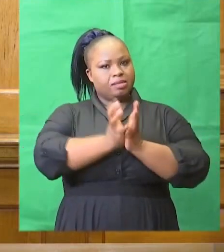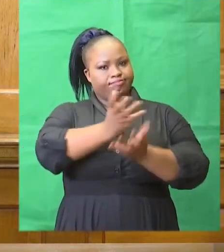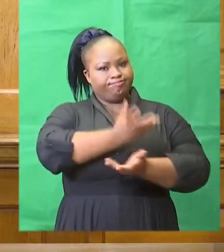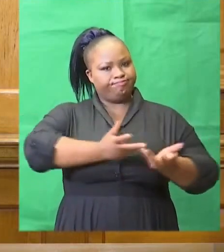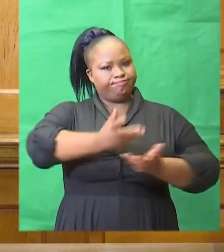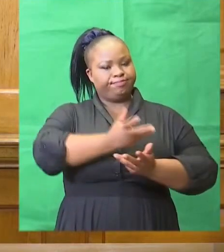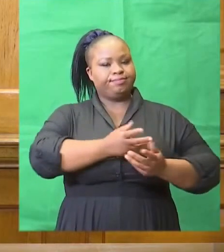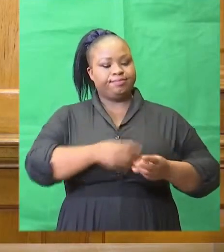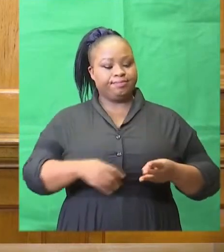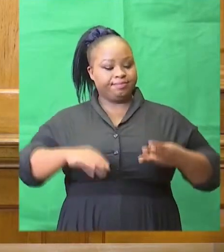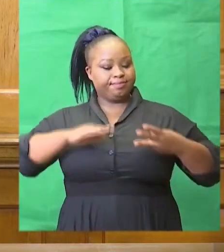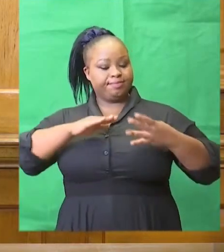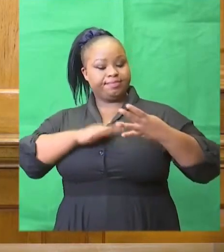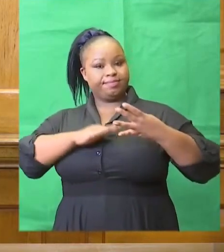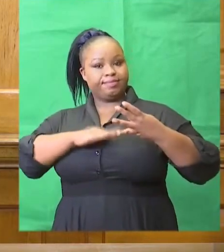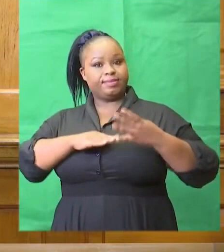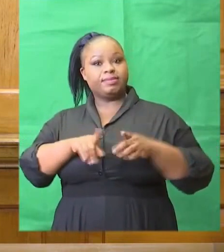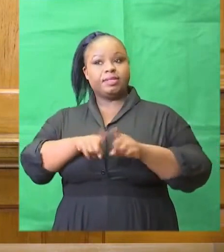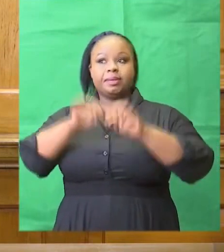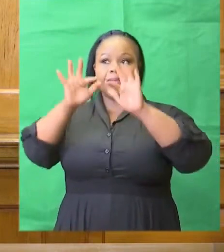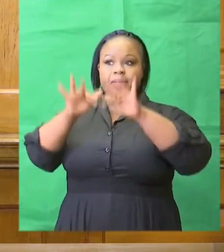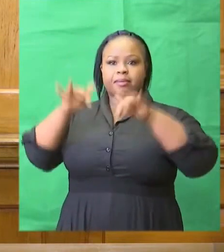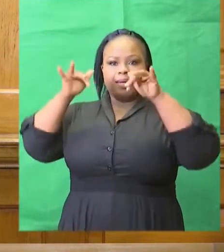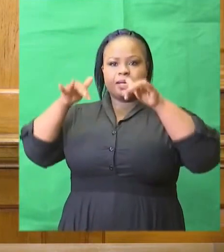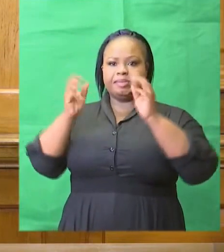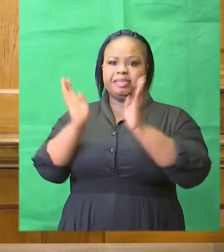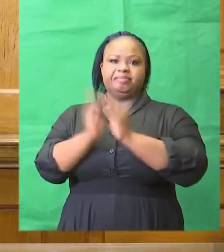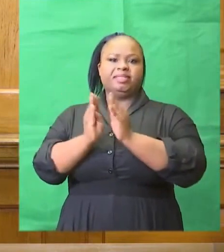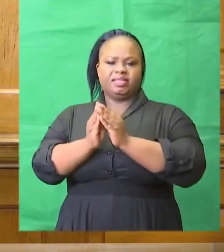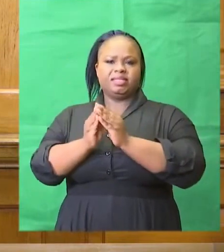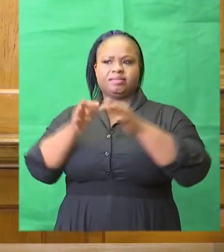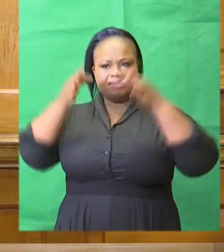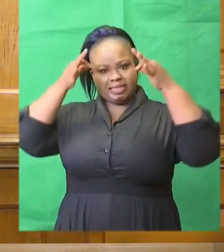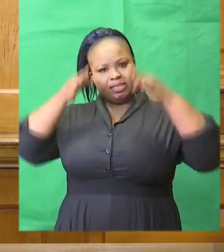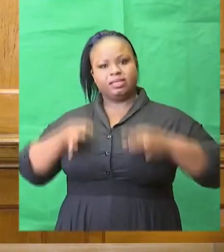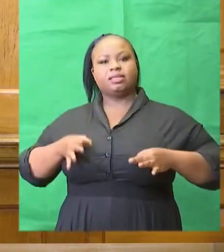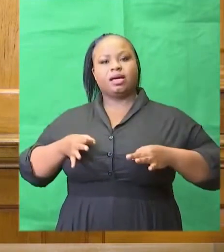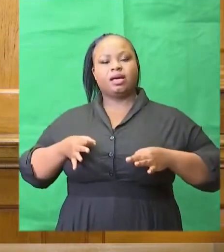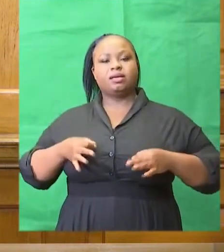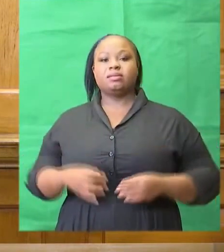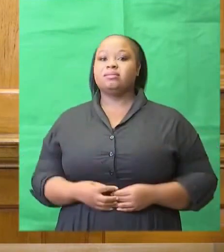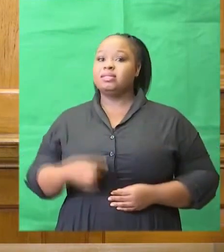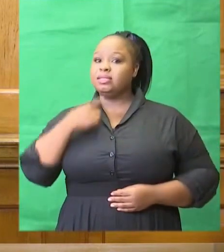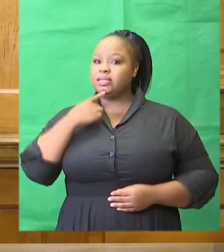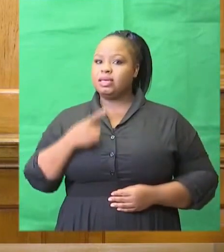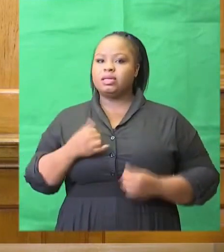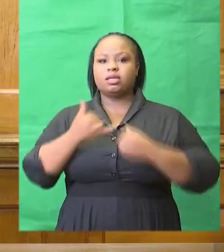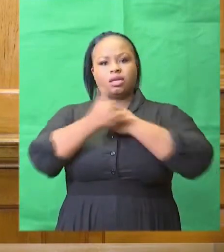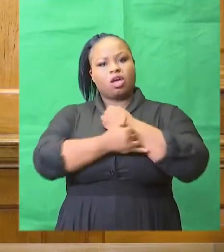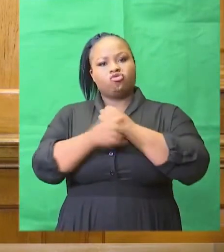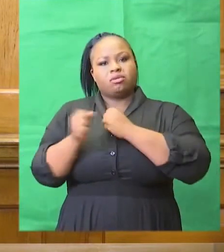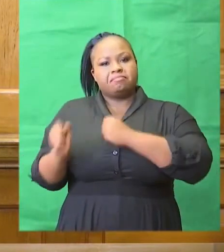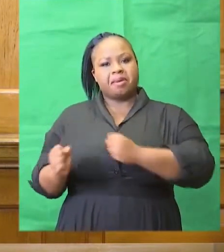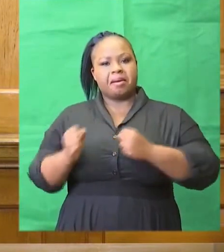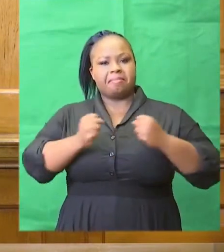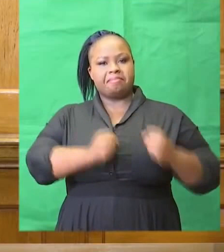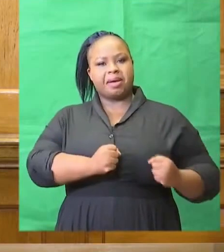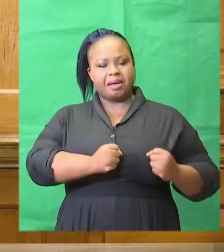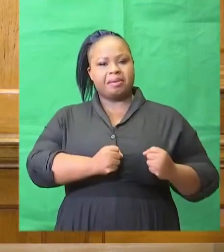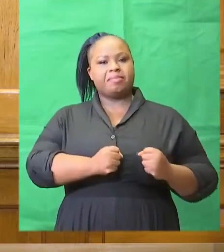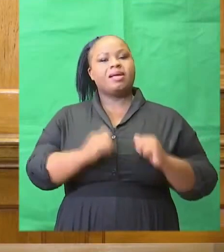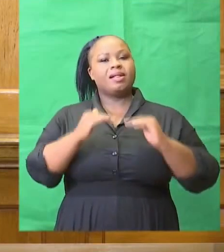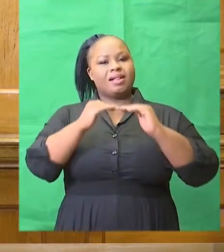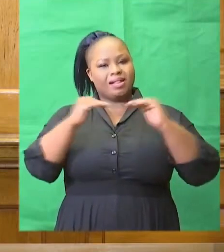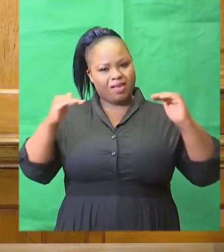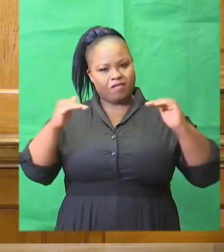cabinet meeting where a decision was taken that the country should remain on coronavirus